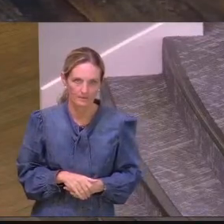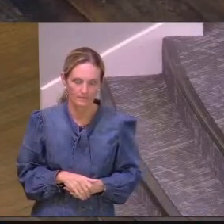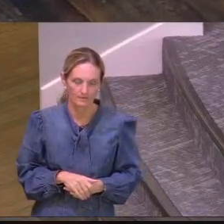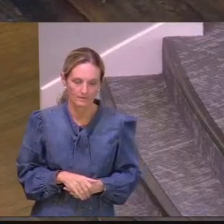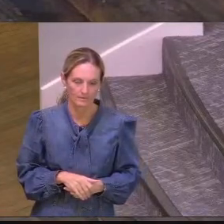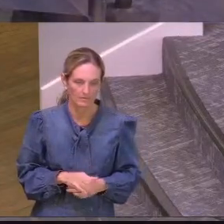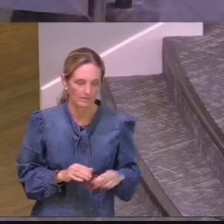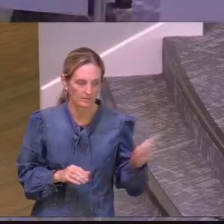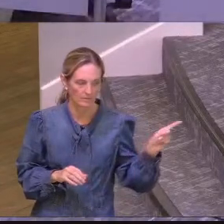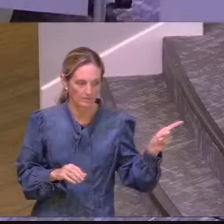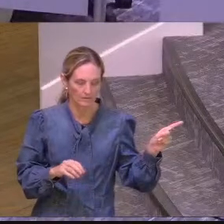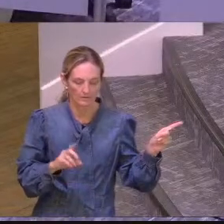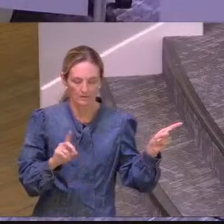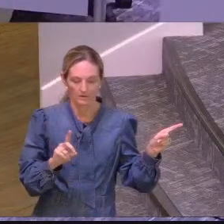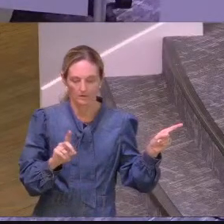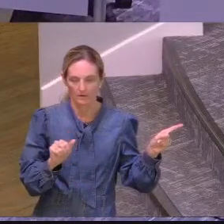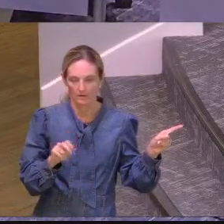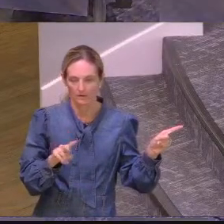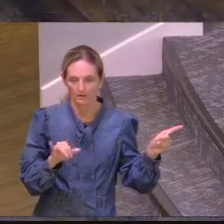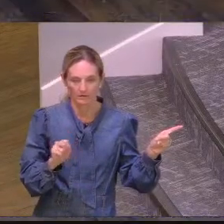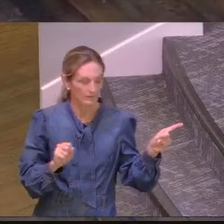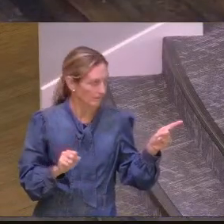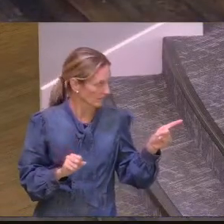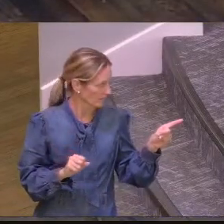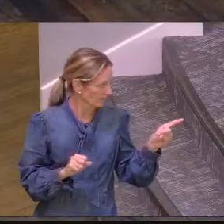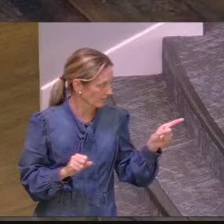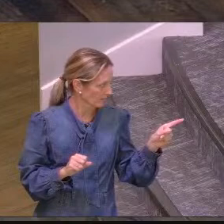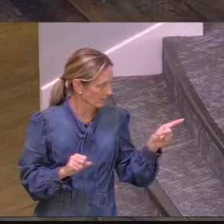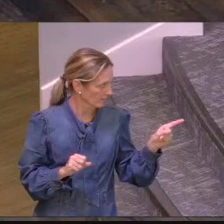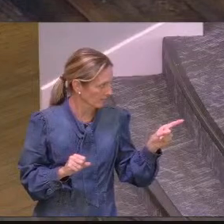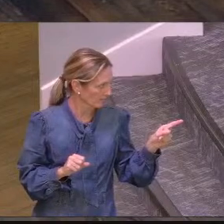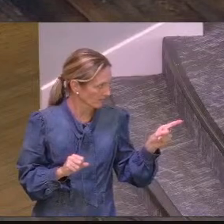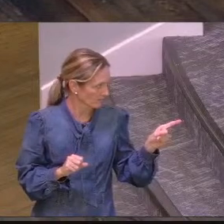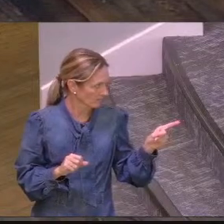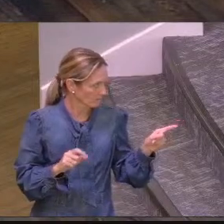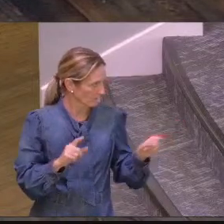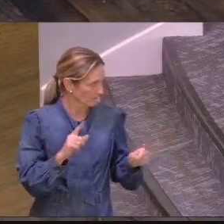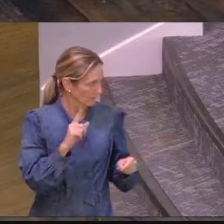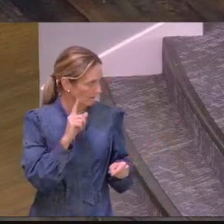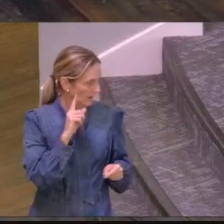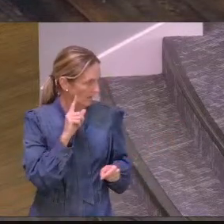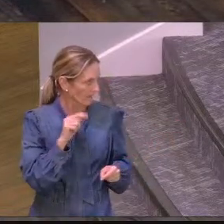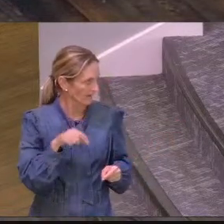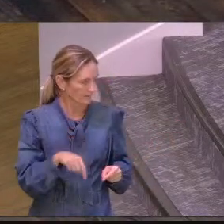I think this is going to require a little bit more thought on our part. I know from people that I've talked to.